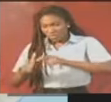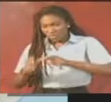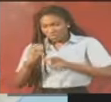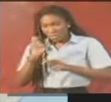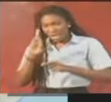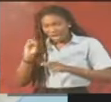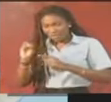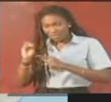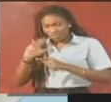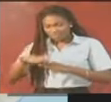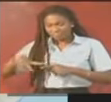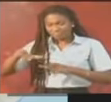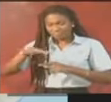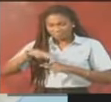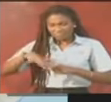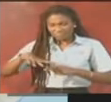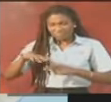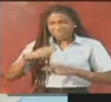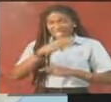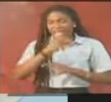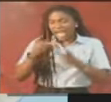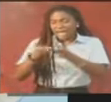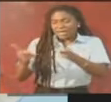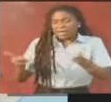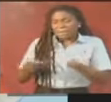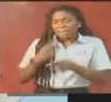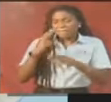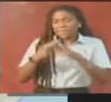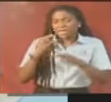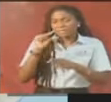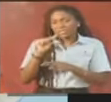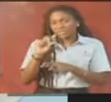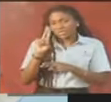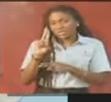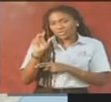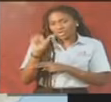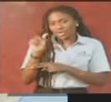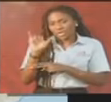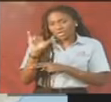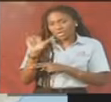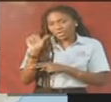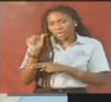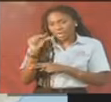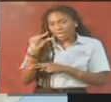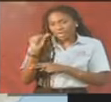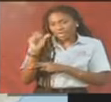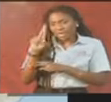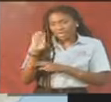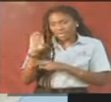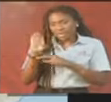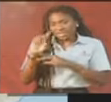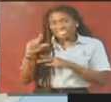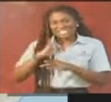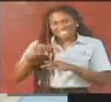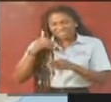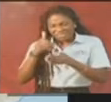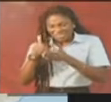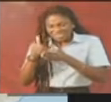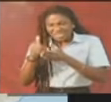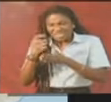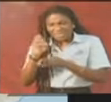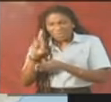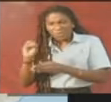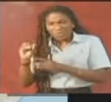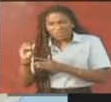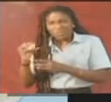to Goyari, so where there is settlement taking place, or that takes place along the road networks, and of course in Sangre Grande and environs